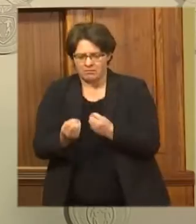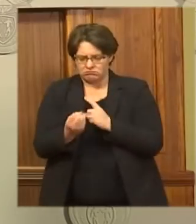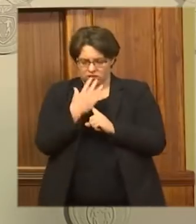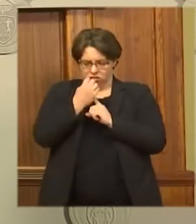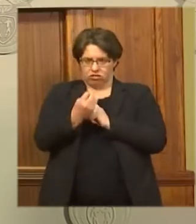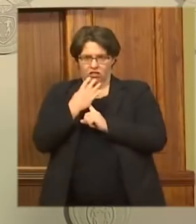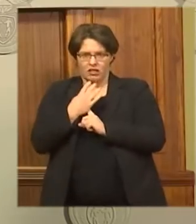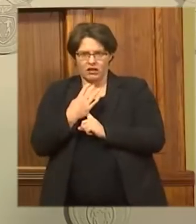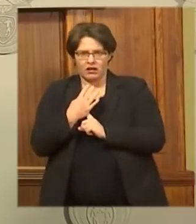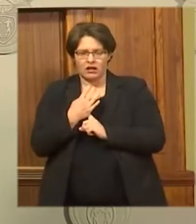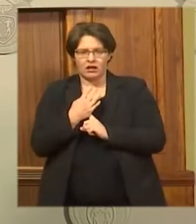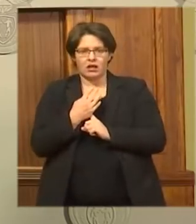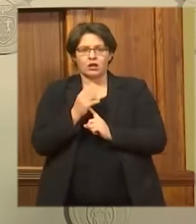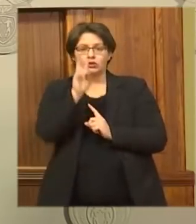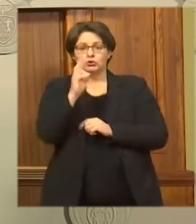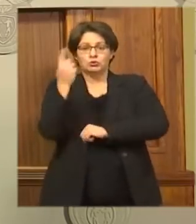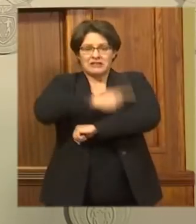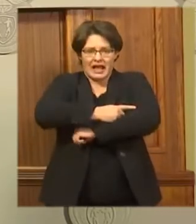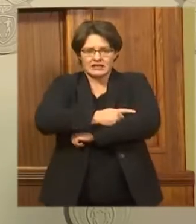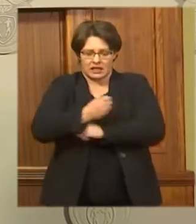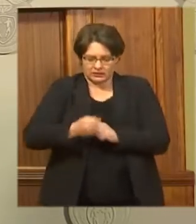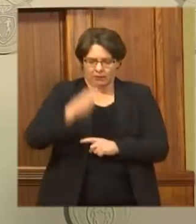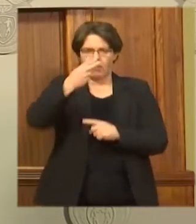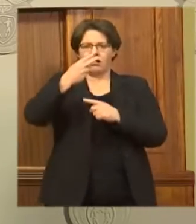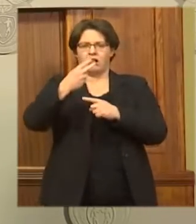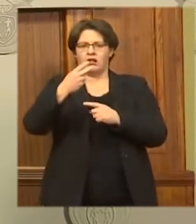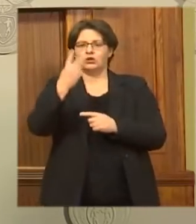was doubling every 2 days.